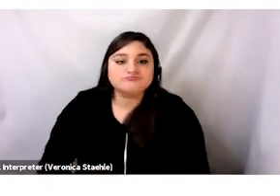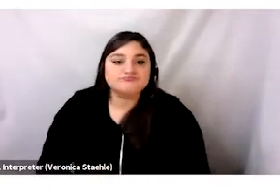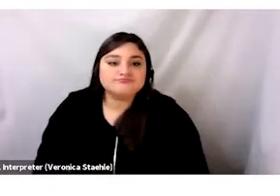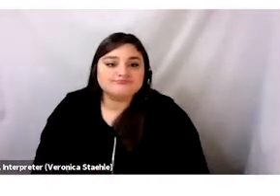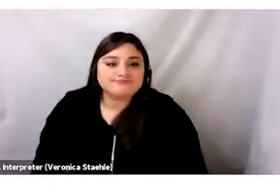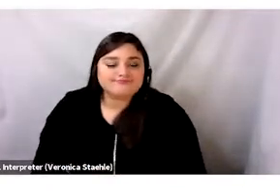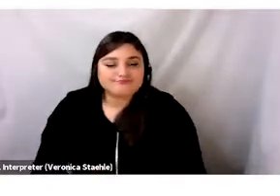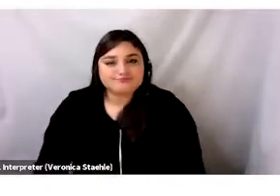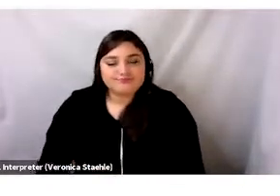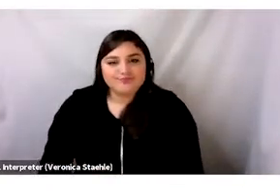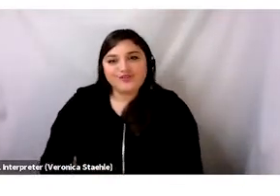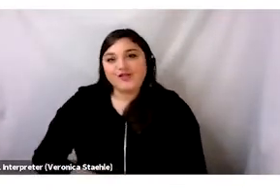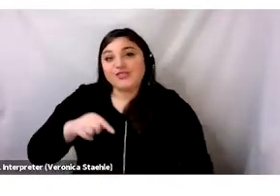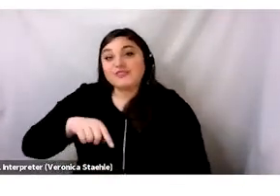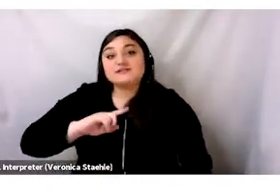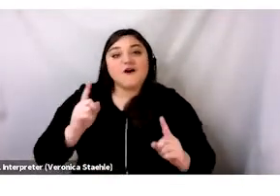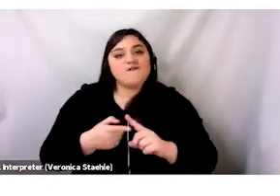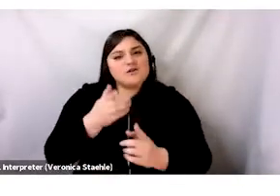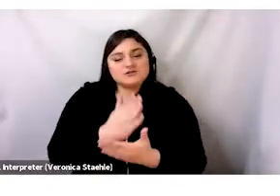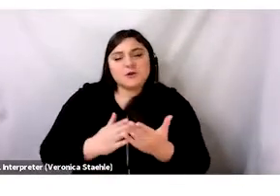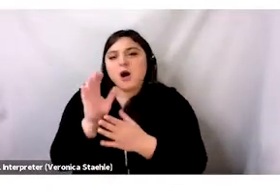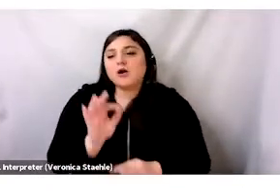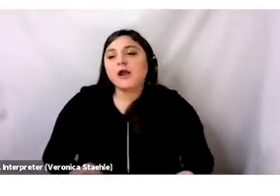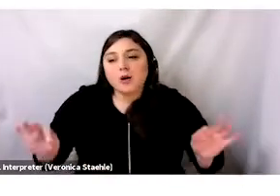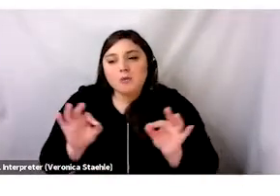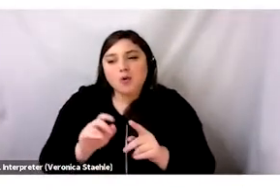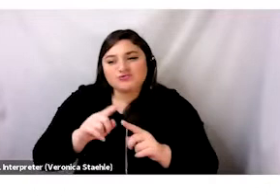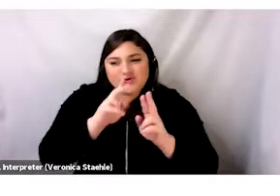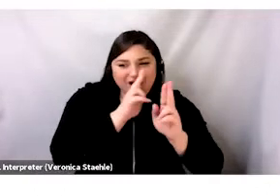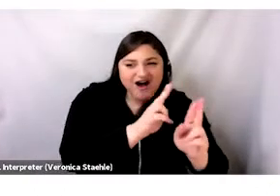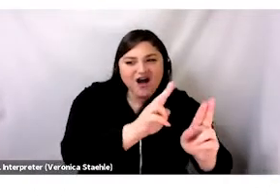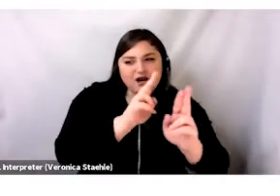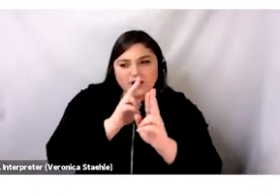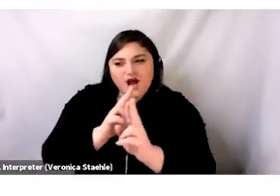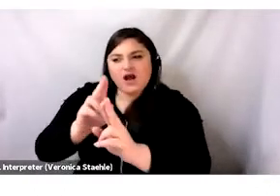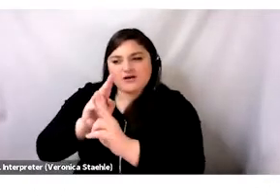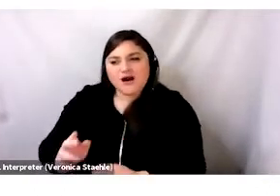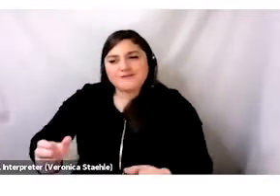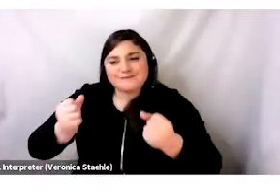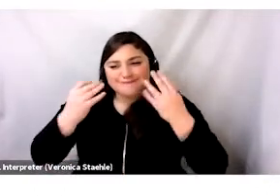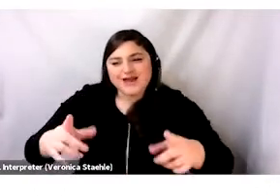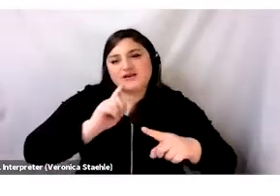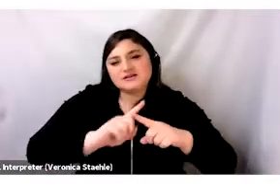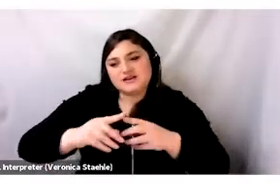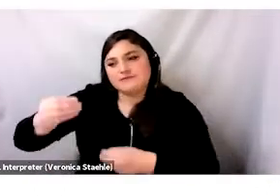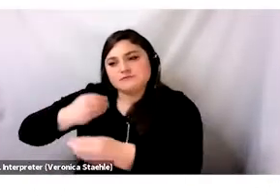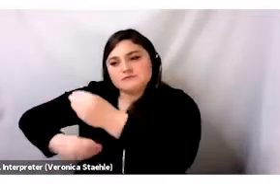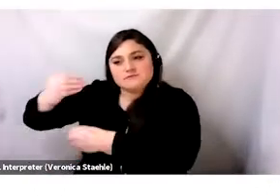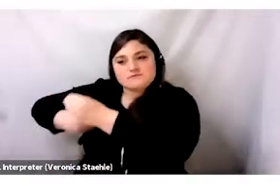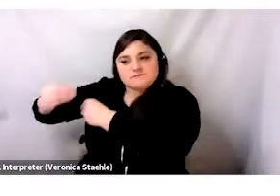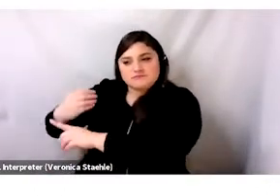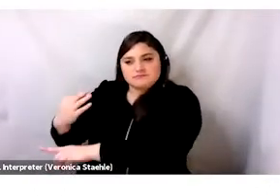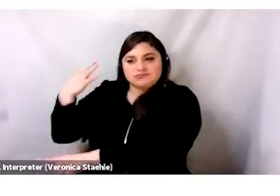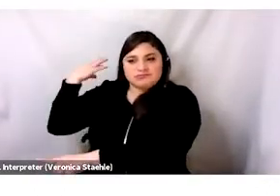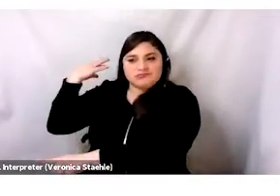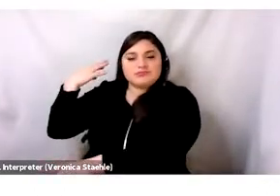So our first section really is about honoring many lineages. As I mentioned at the top of the hour, really these teachings